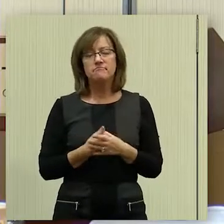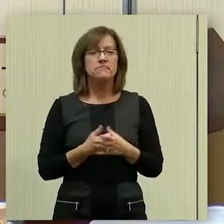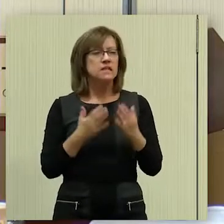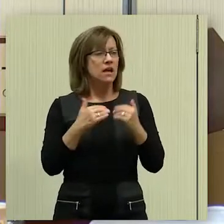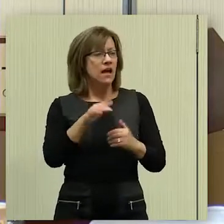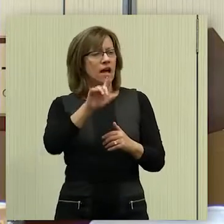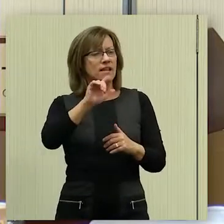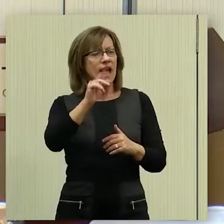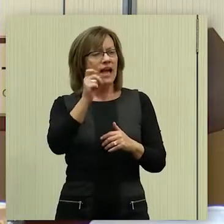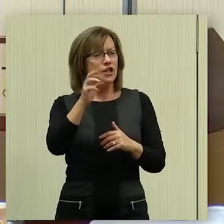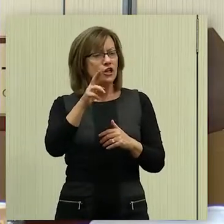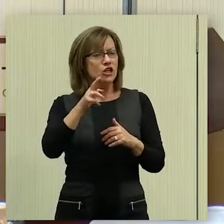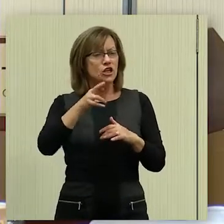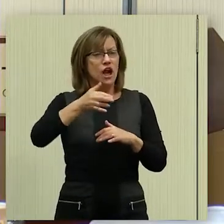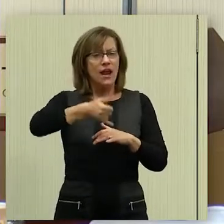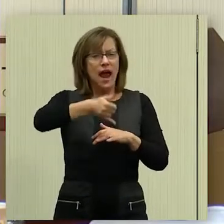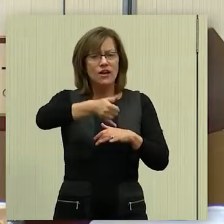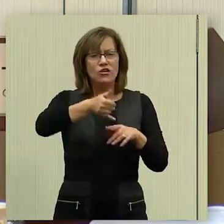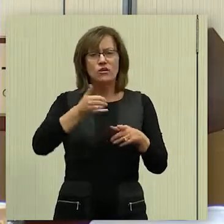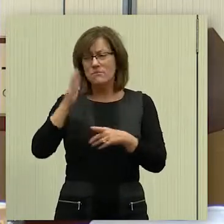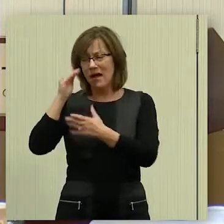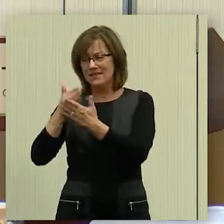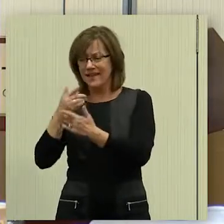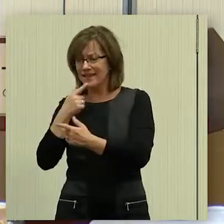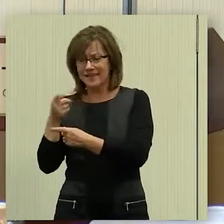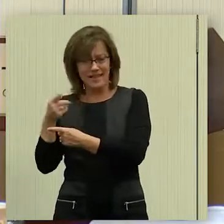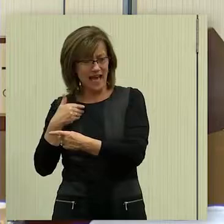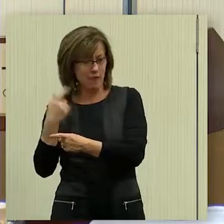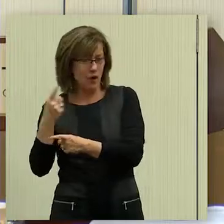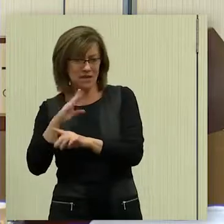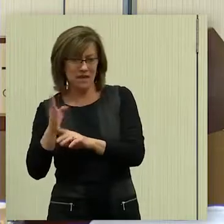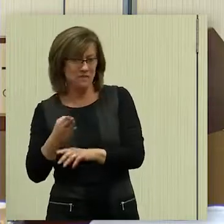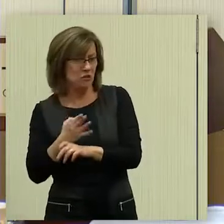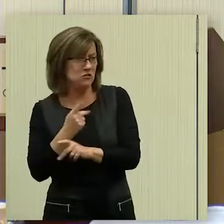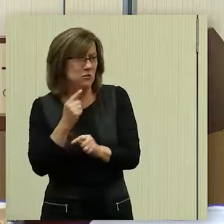Lockers, I don't know, my son has a locker, he says he never uses it, but I know there are lockers in high schools, right, that you could